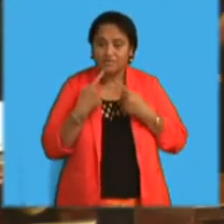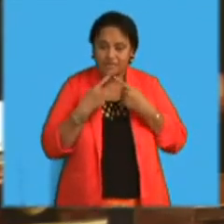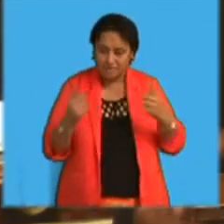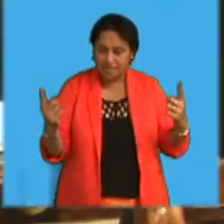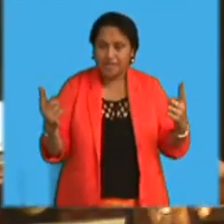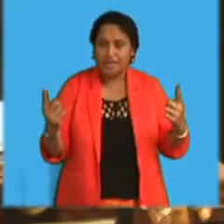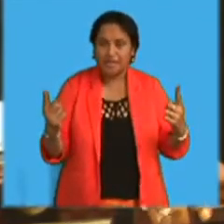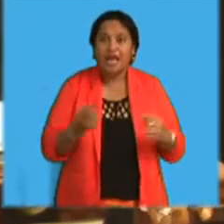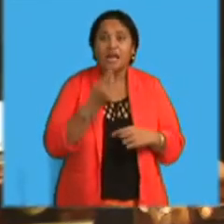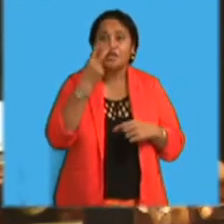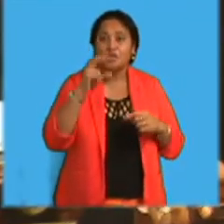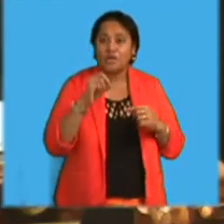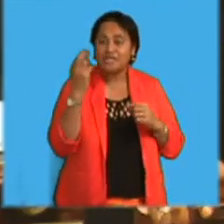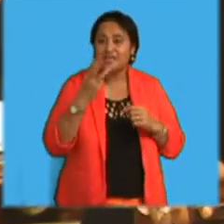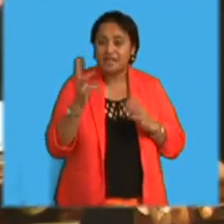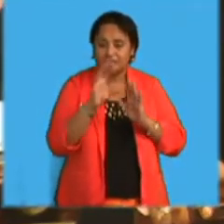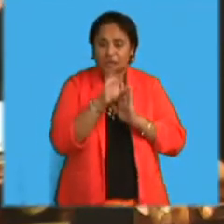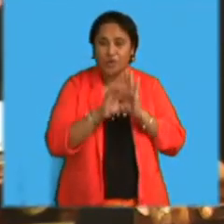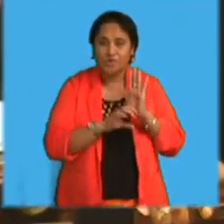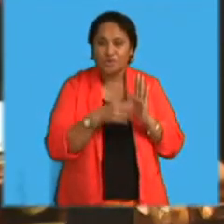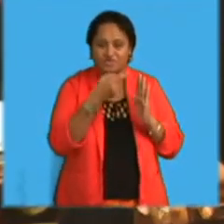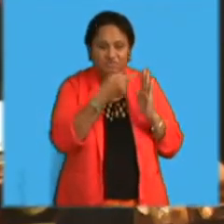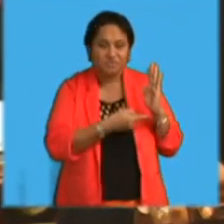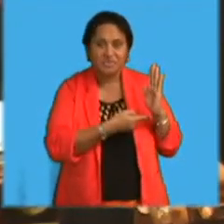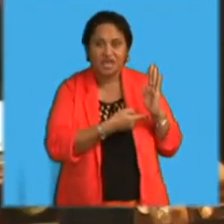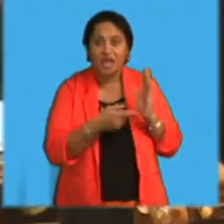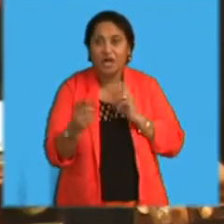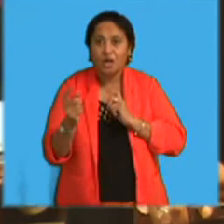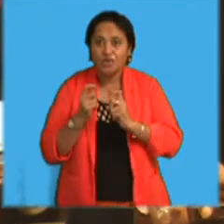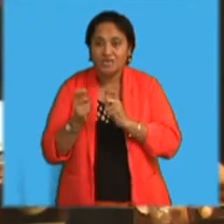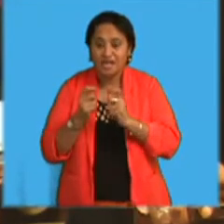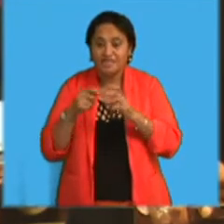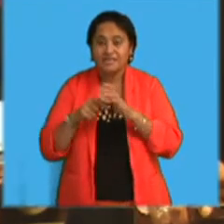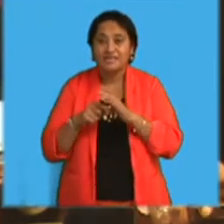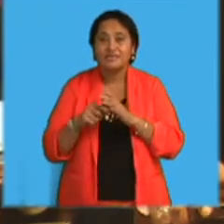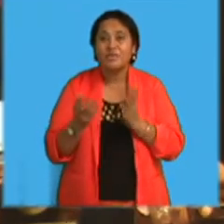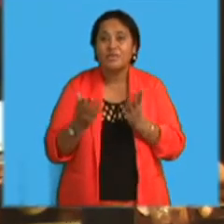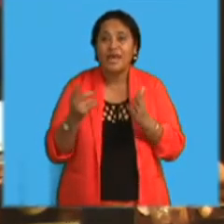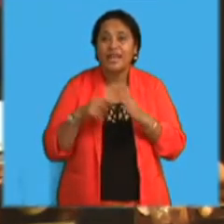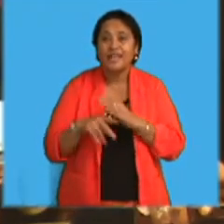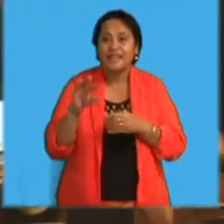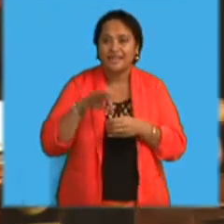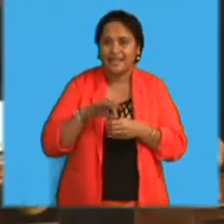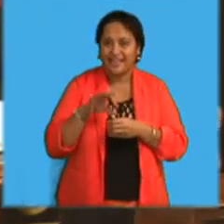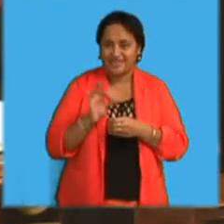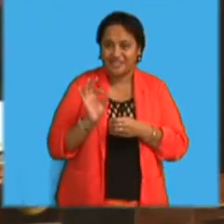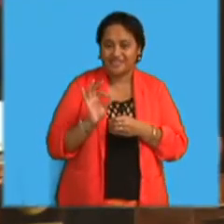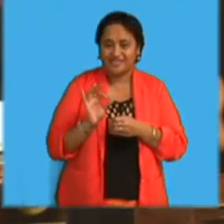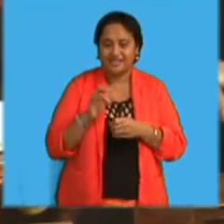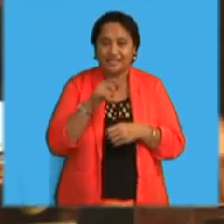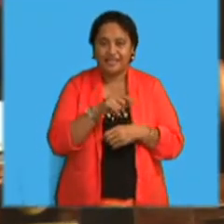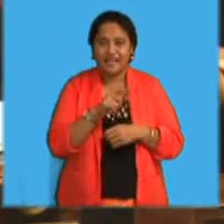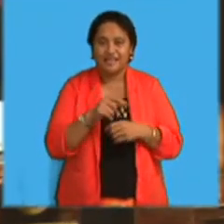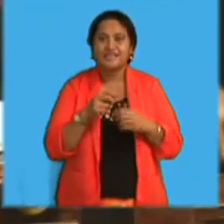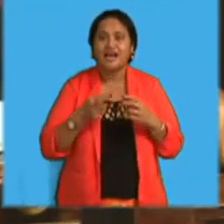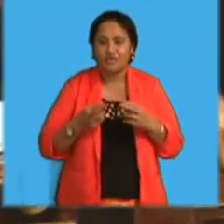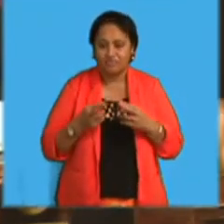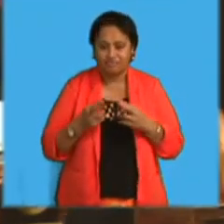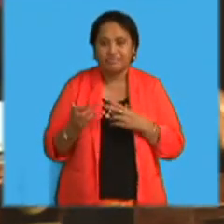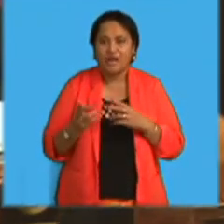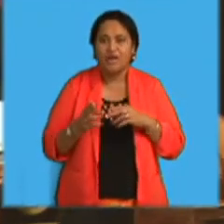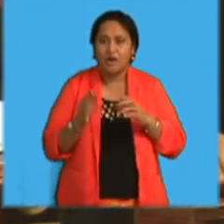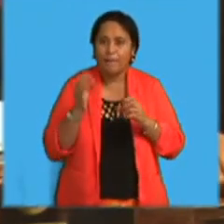Our 2013 Constitution was given a test, Madam Speaker, in the election. And that, Madam Speaker, was our referendum in respect to that